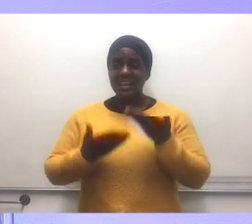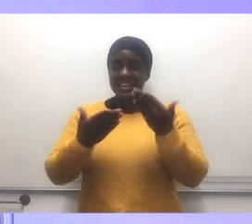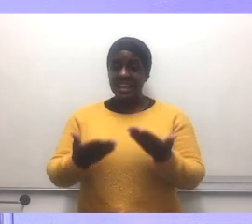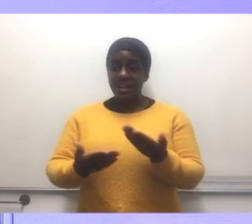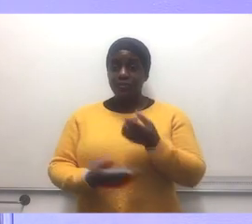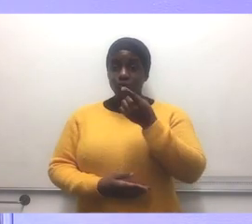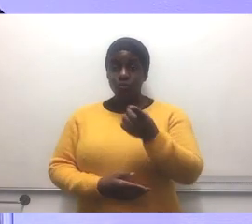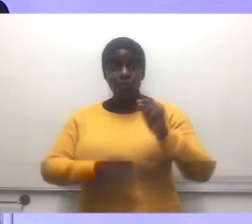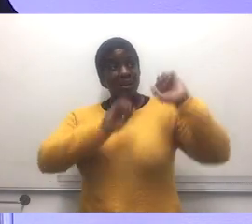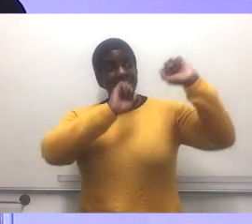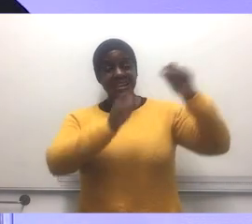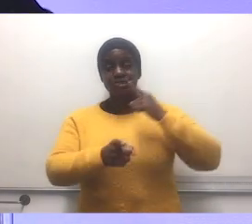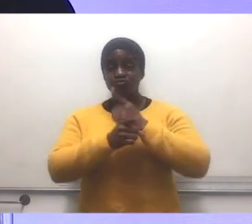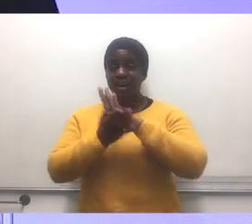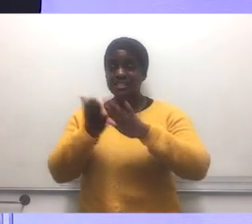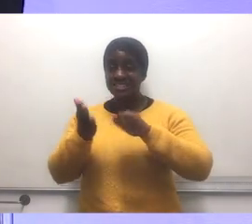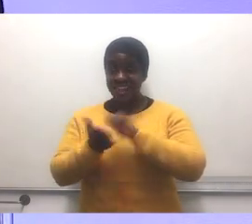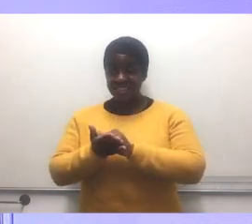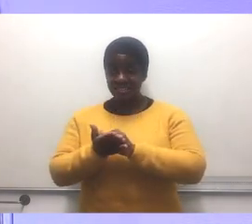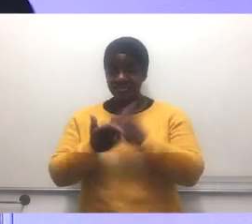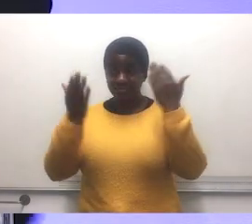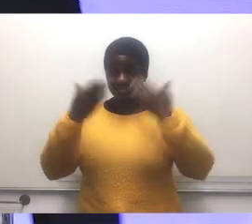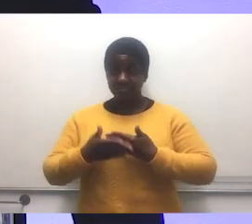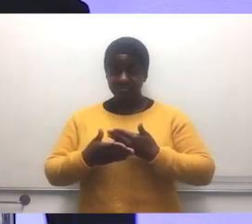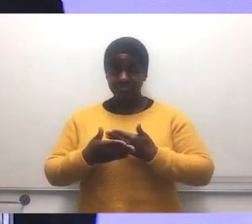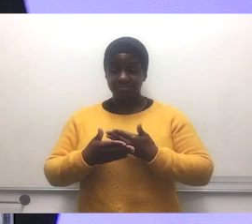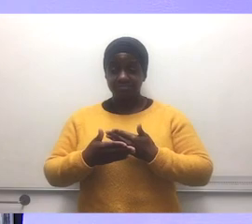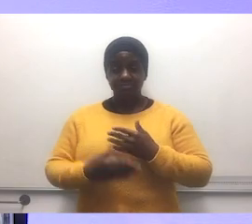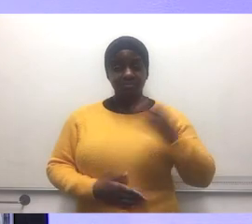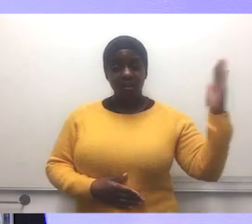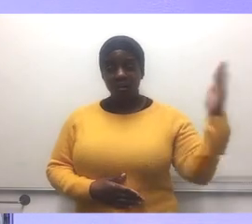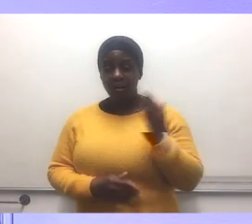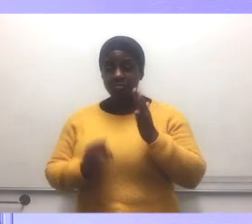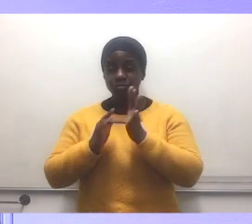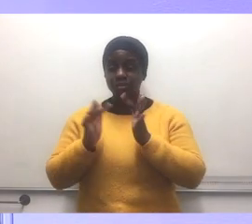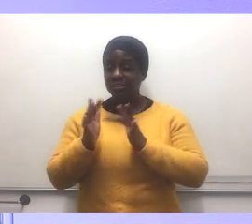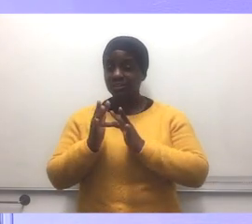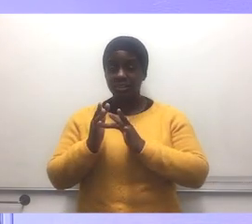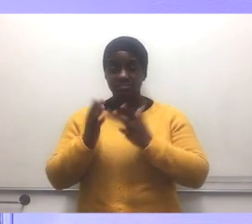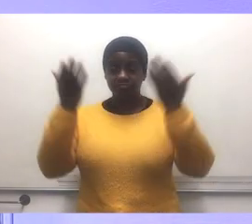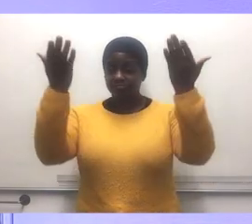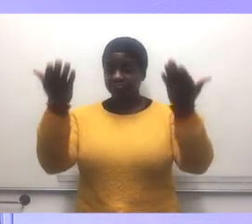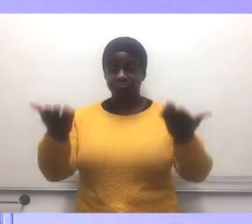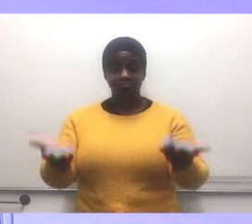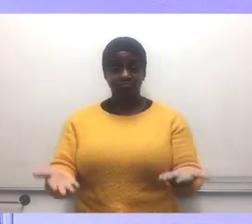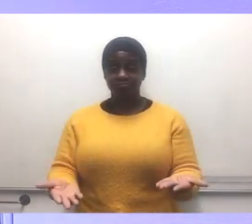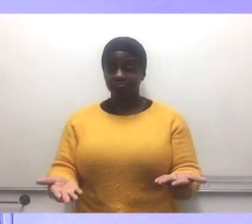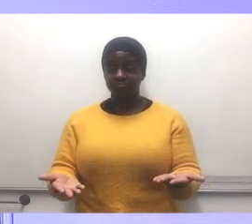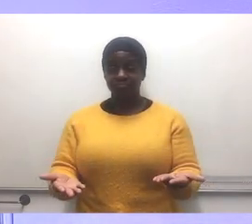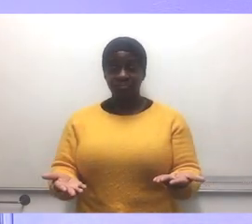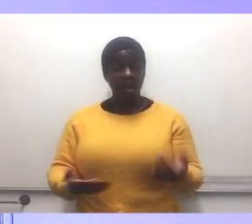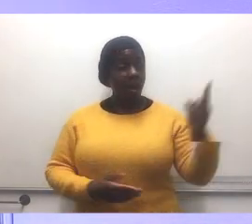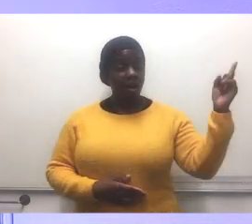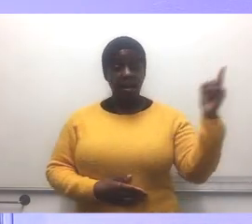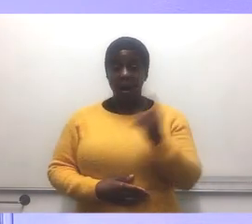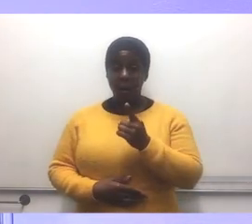his righteousness. Yes, tonight you may come to Jesus just as you are. Yes, you may come